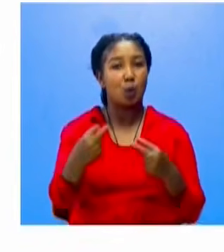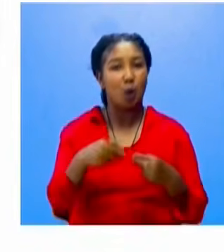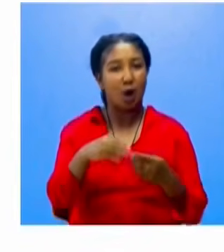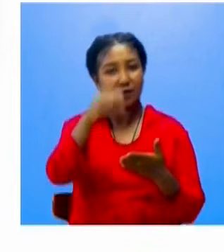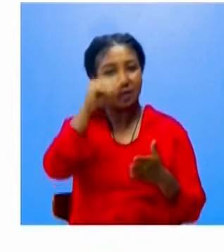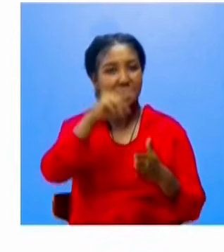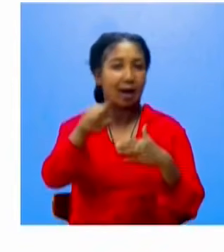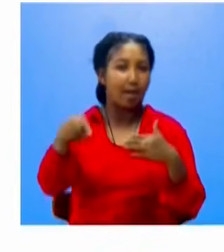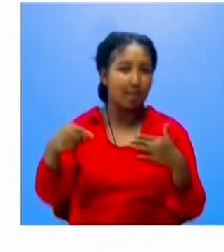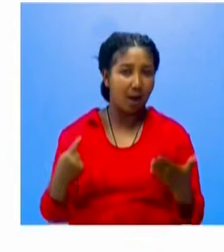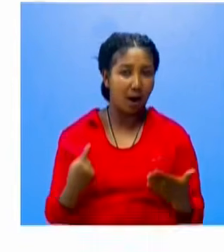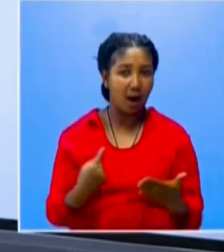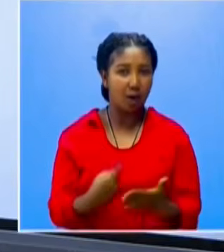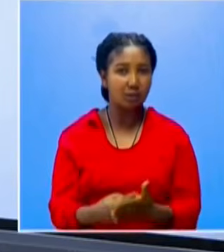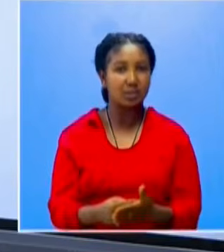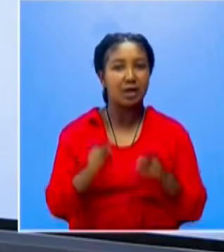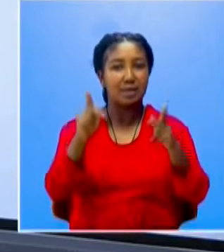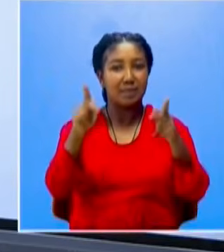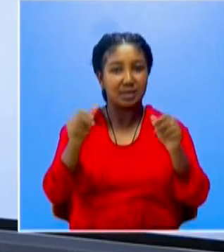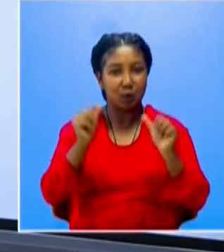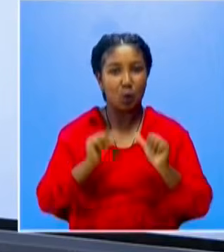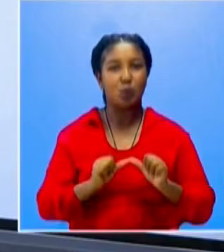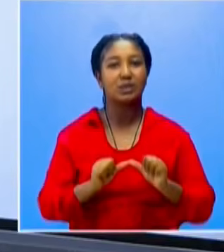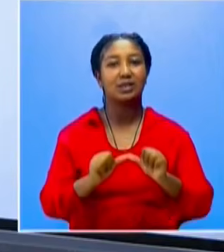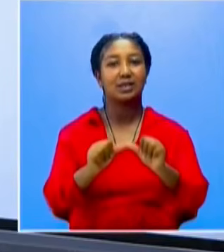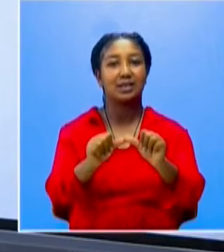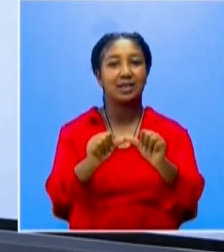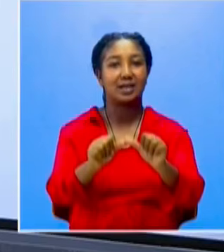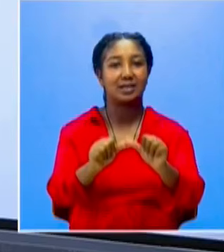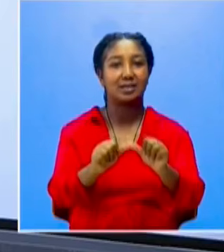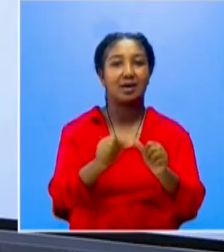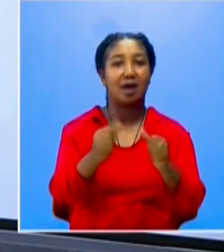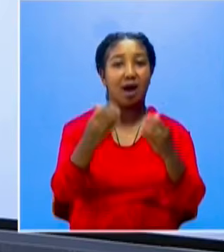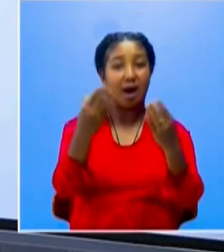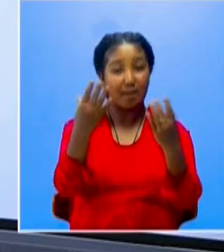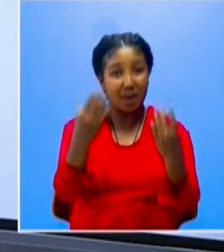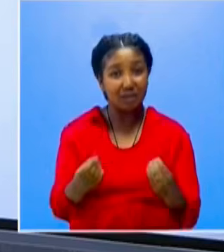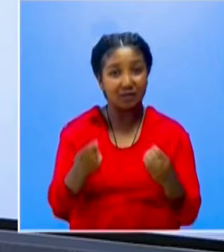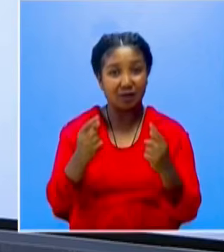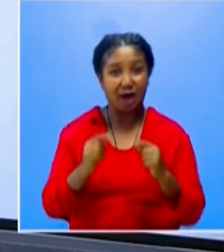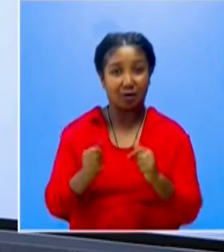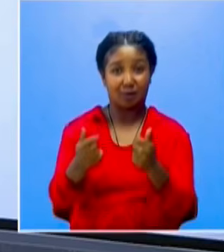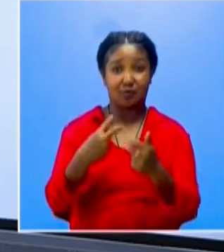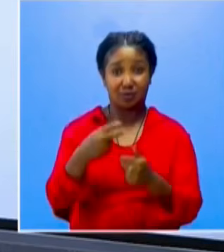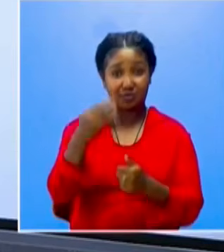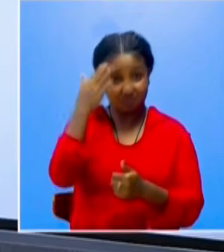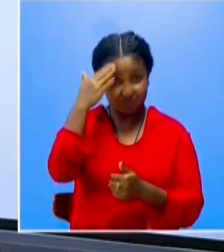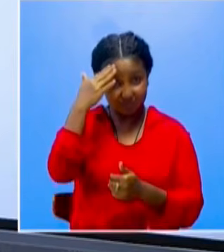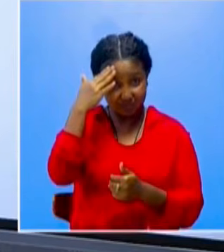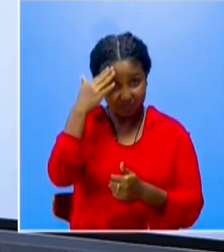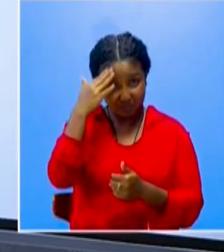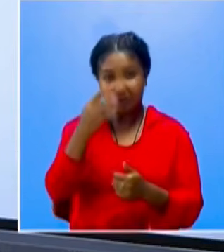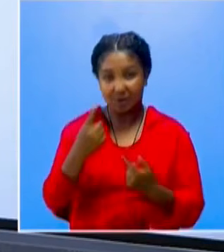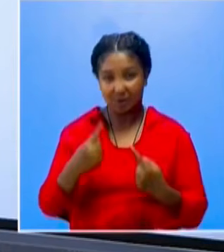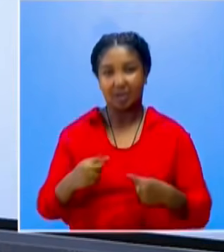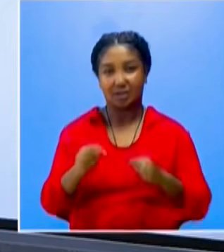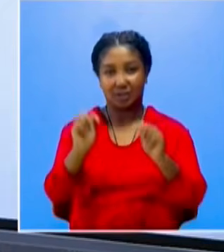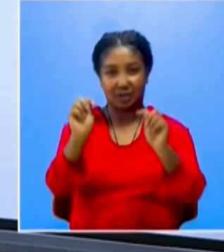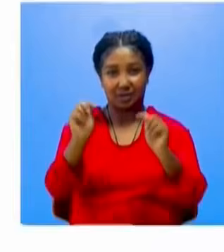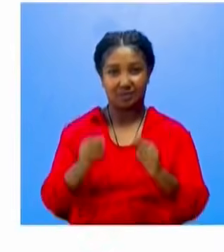seen about the present continuous, active and passive, right? Let us check it.